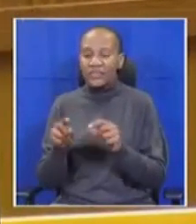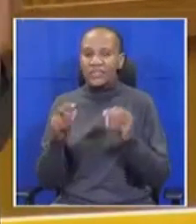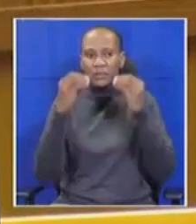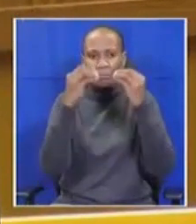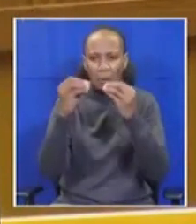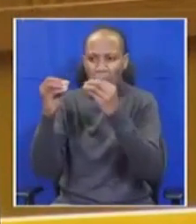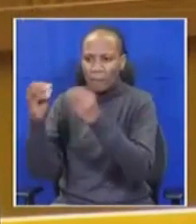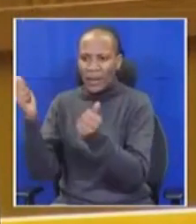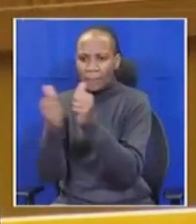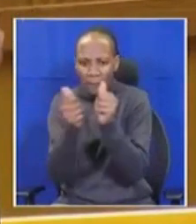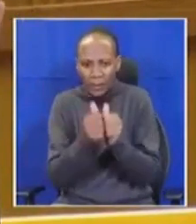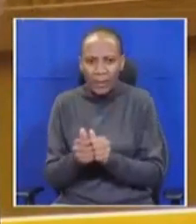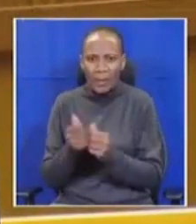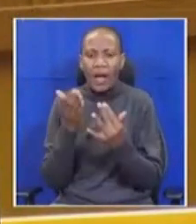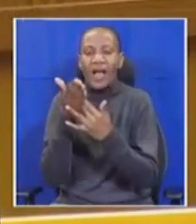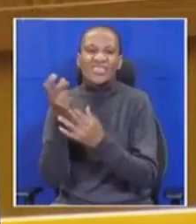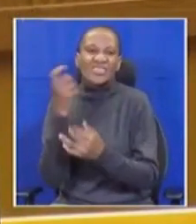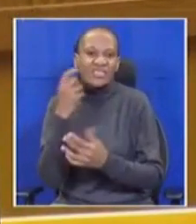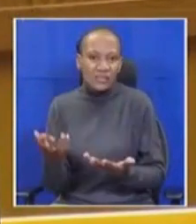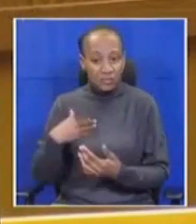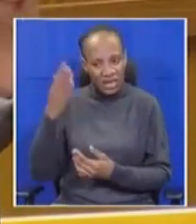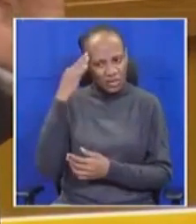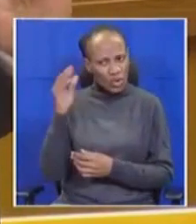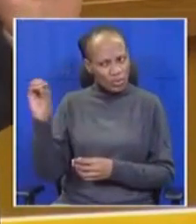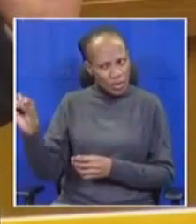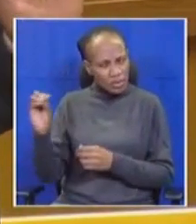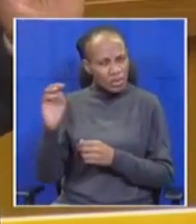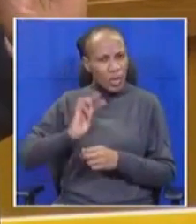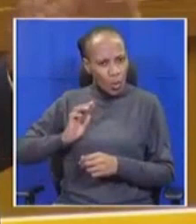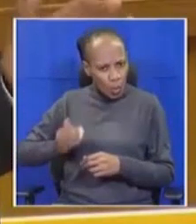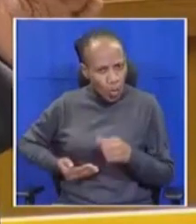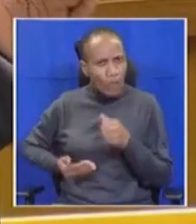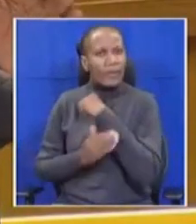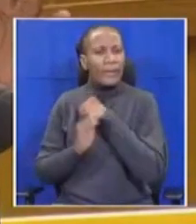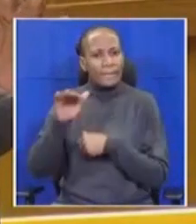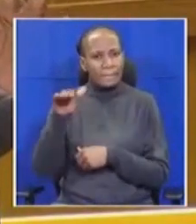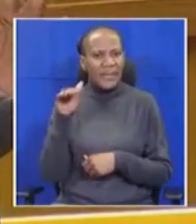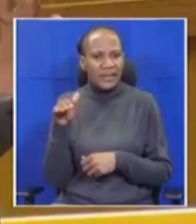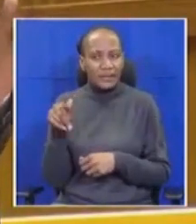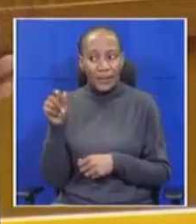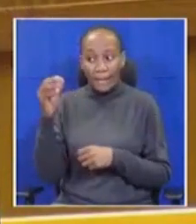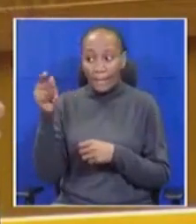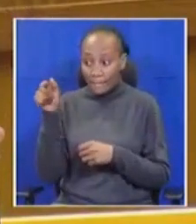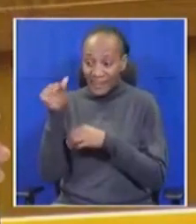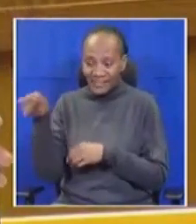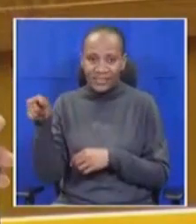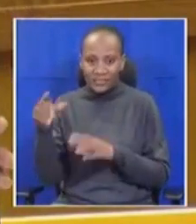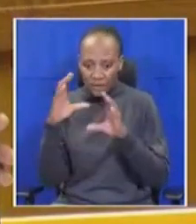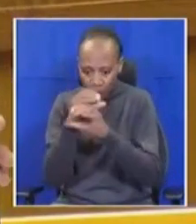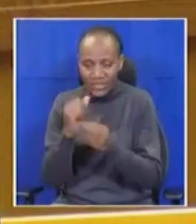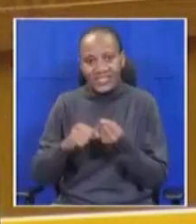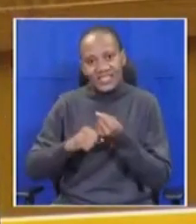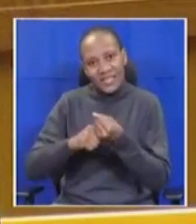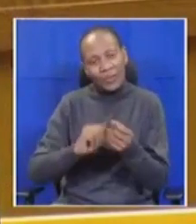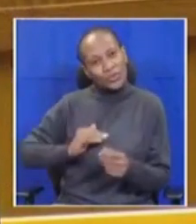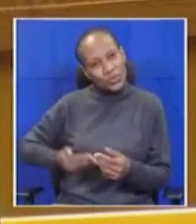stakeholders. I know, for instance, there is a women's bank which has been giving funding in small measures, particularly to